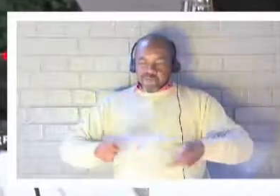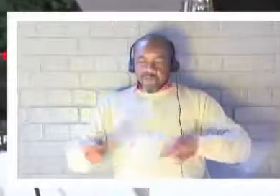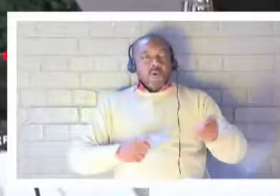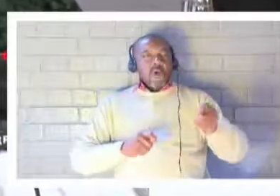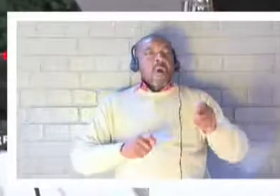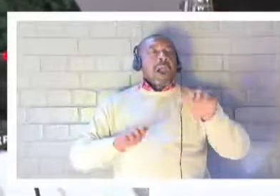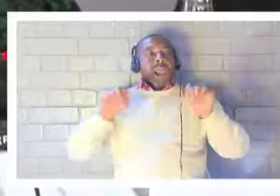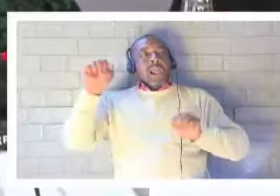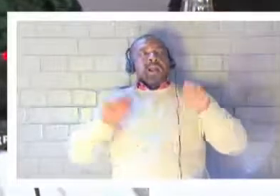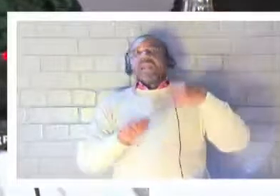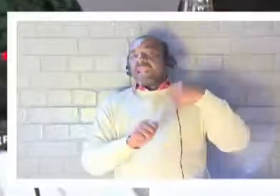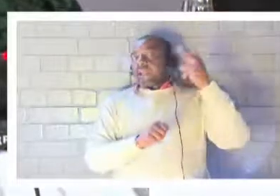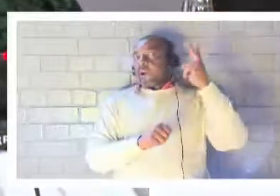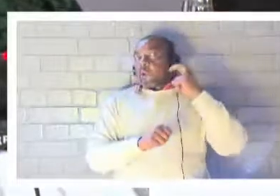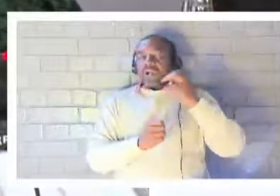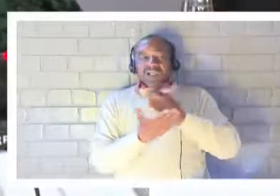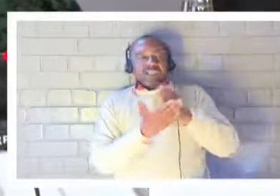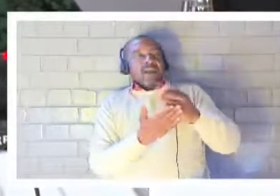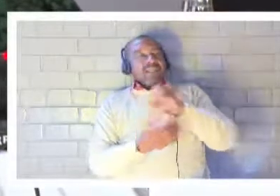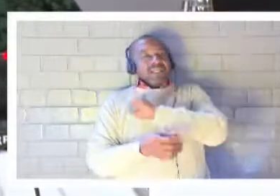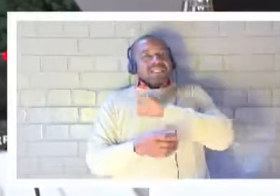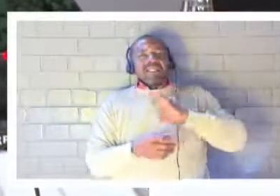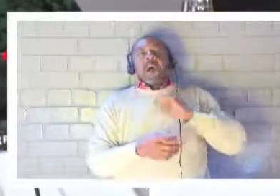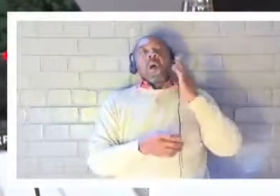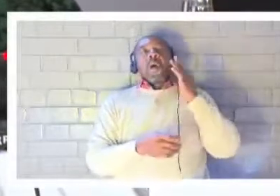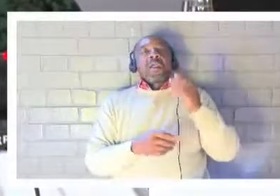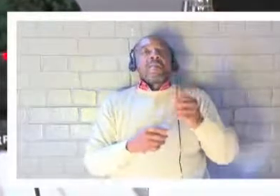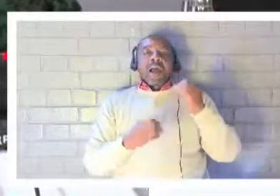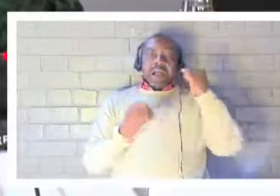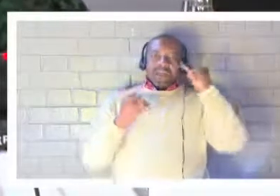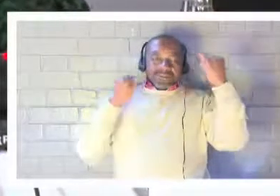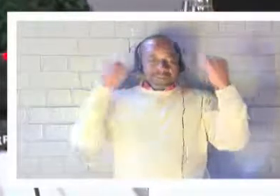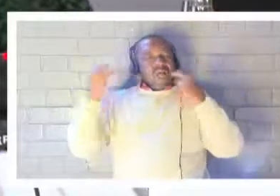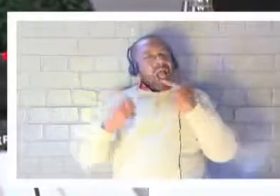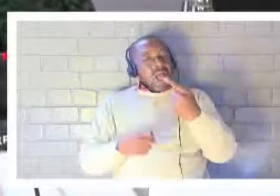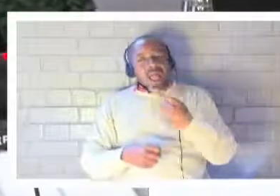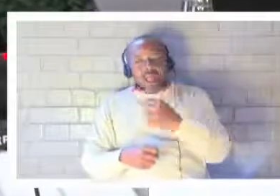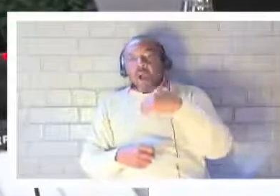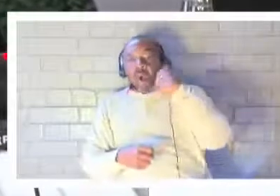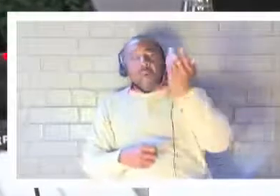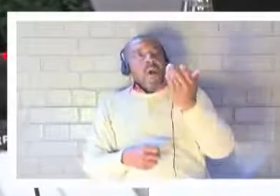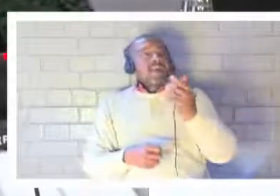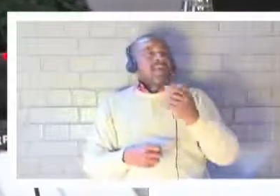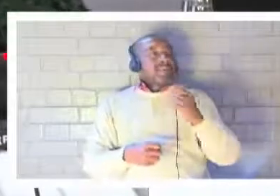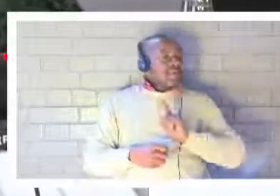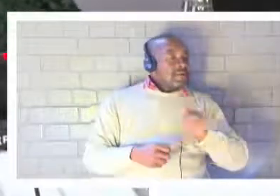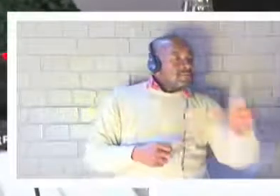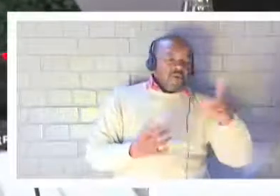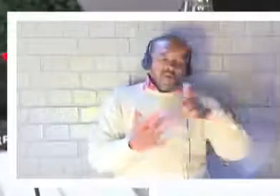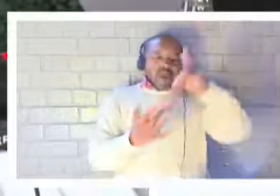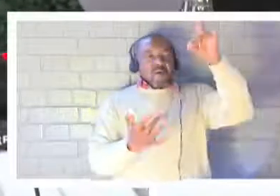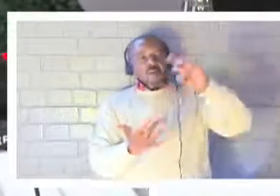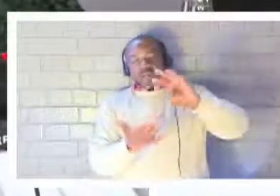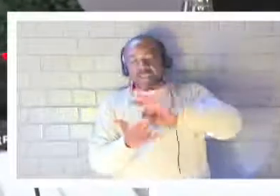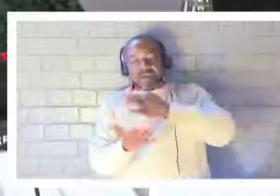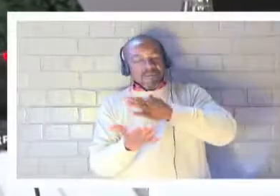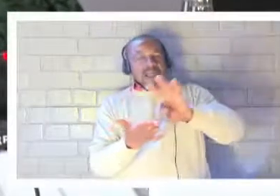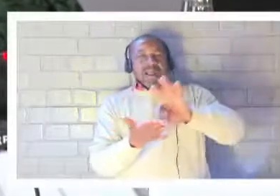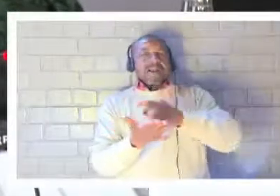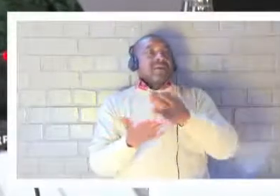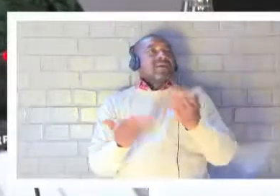I've heard some of the colleagues here when they were making inputs, I think they still want to go and appoint contractors